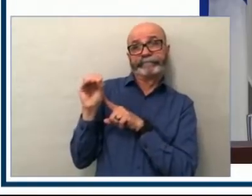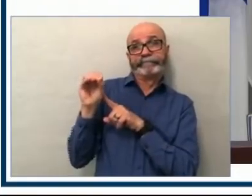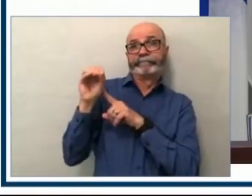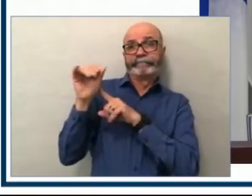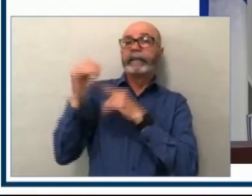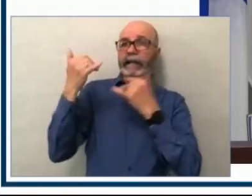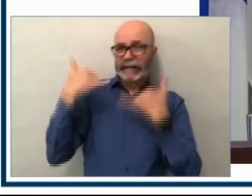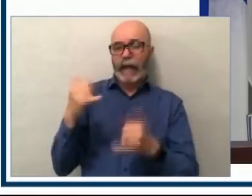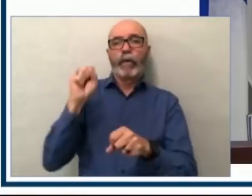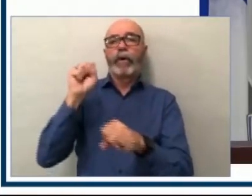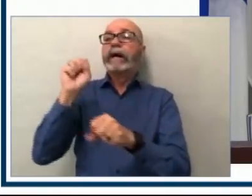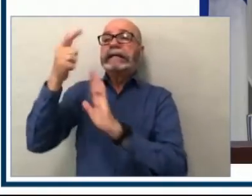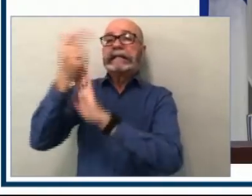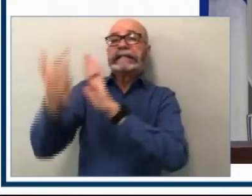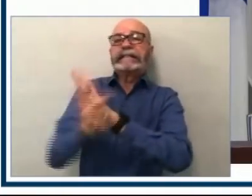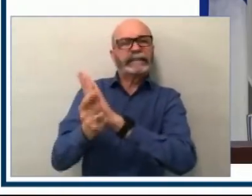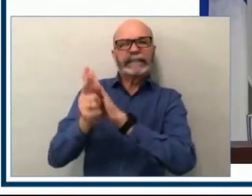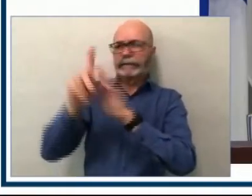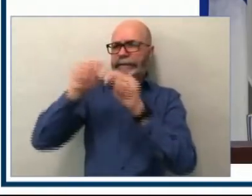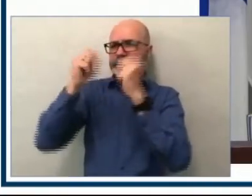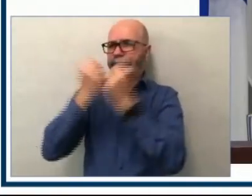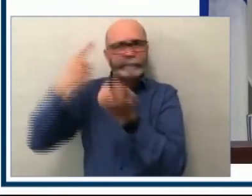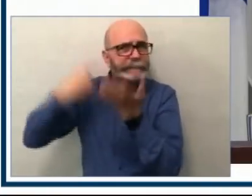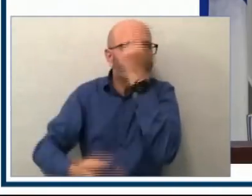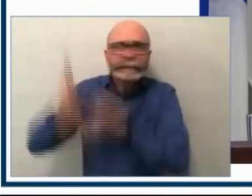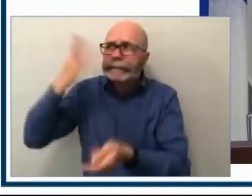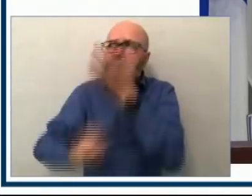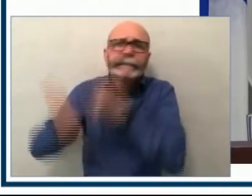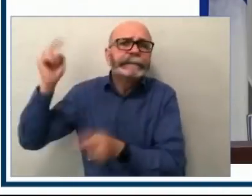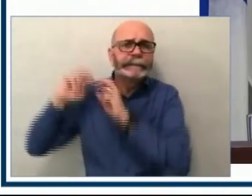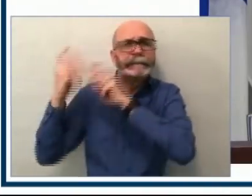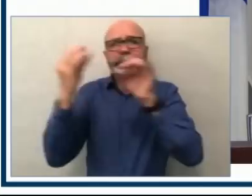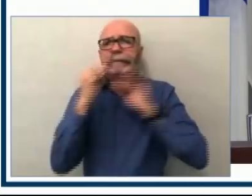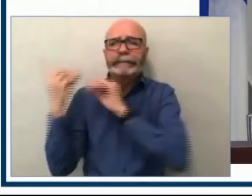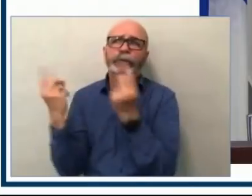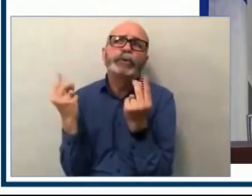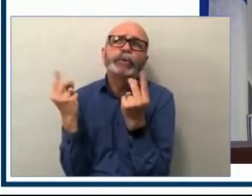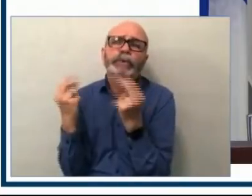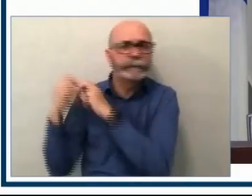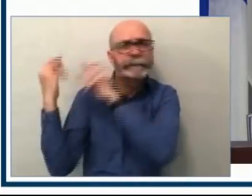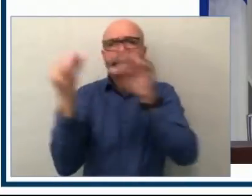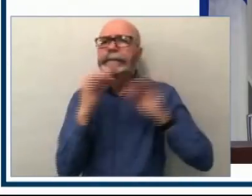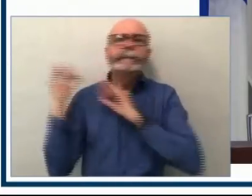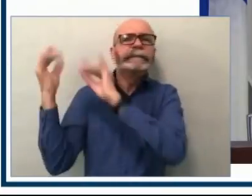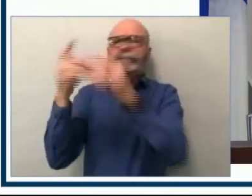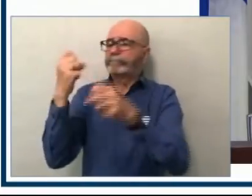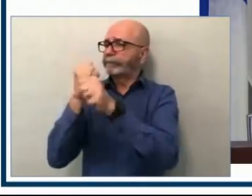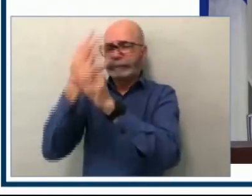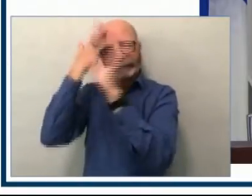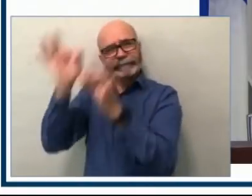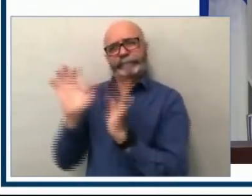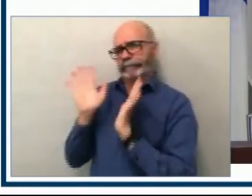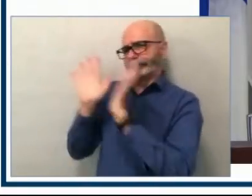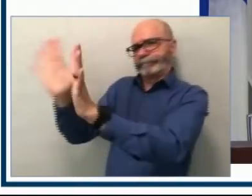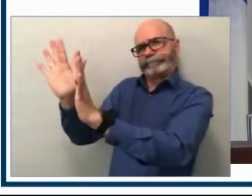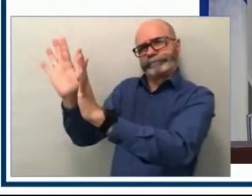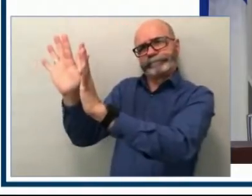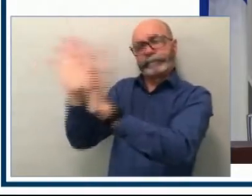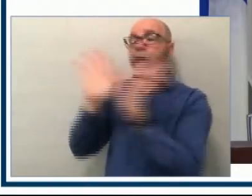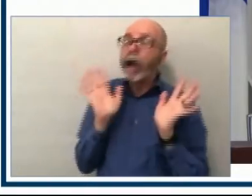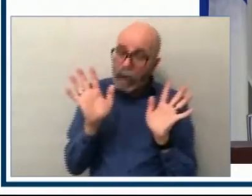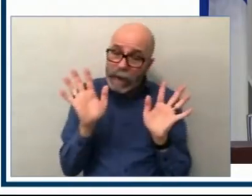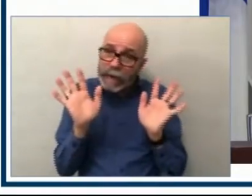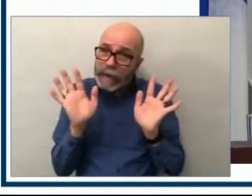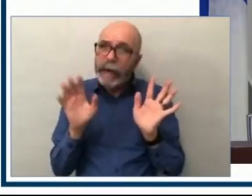it. And then the new government will have to make a decision, the new premier. But I want to make sure that you communicate to your